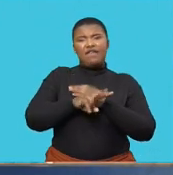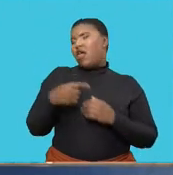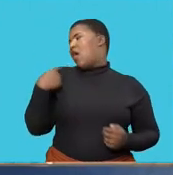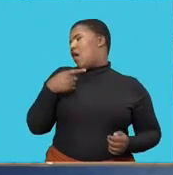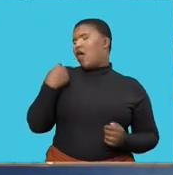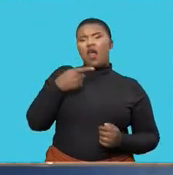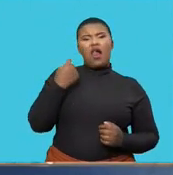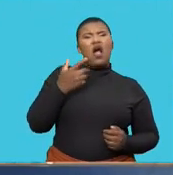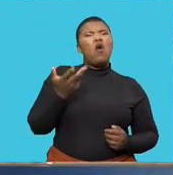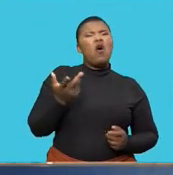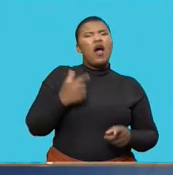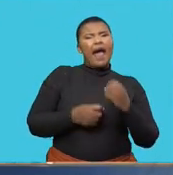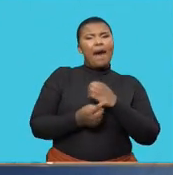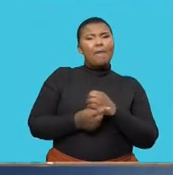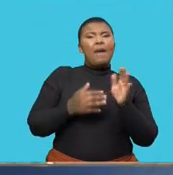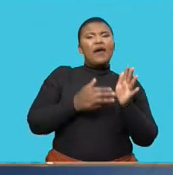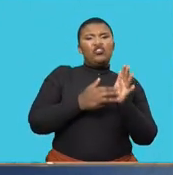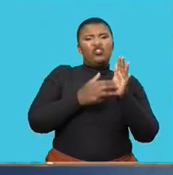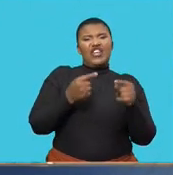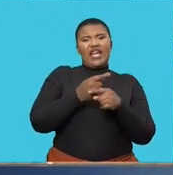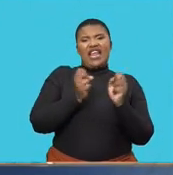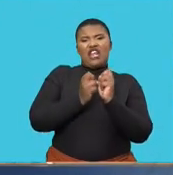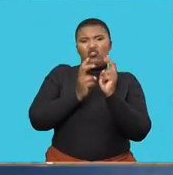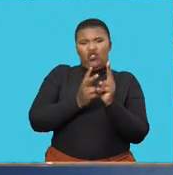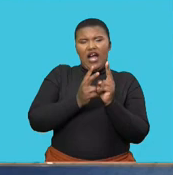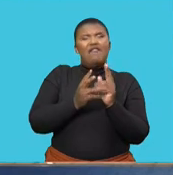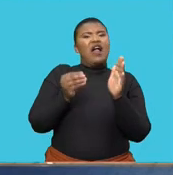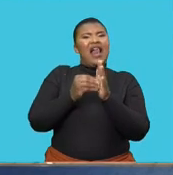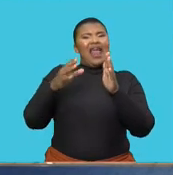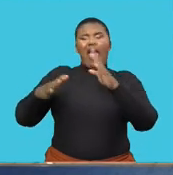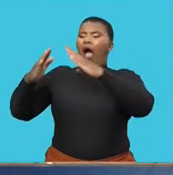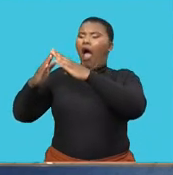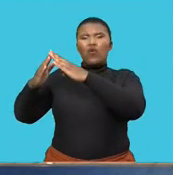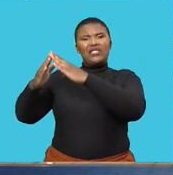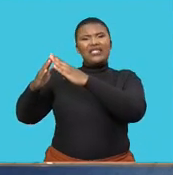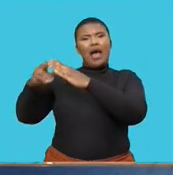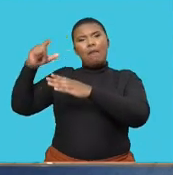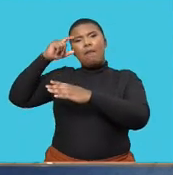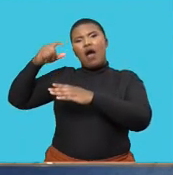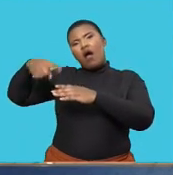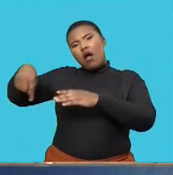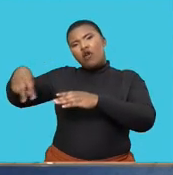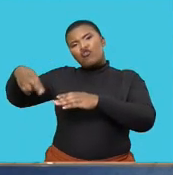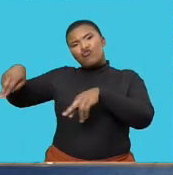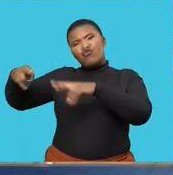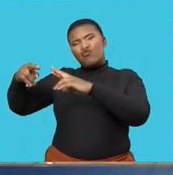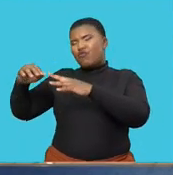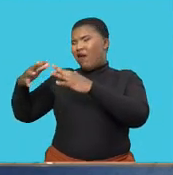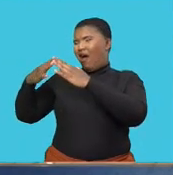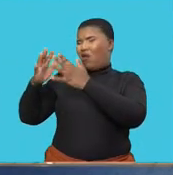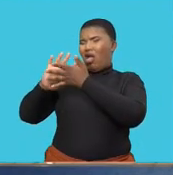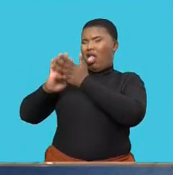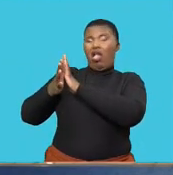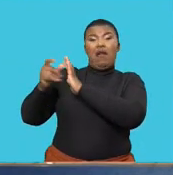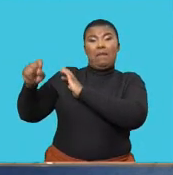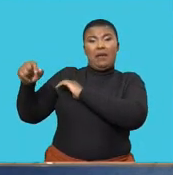ago whereby learners of matriculant studies were taken out of a bedroom in a very shady house. So